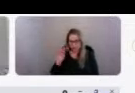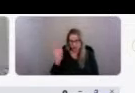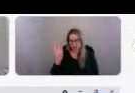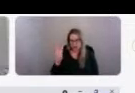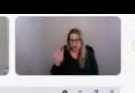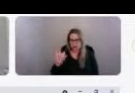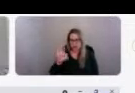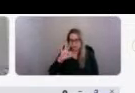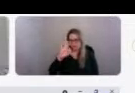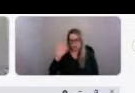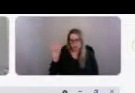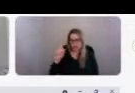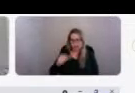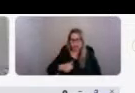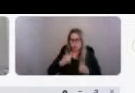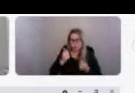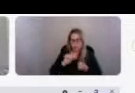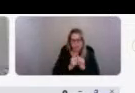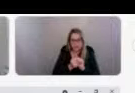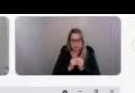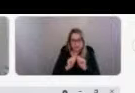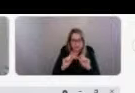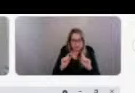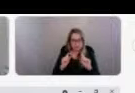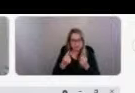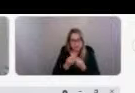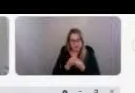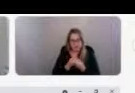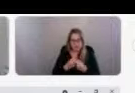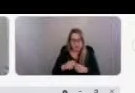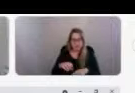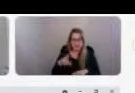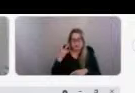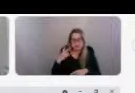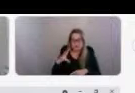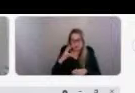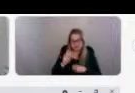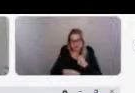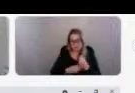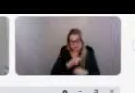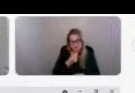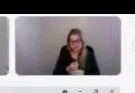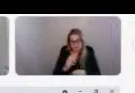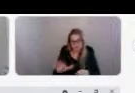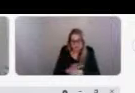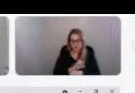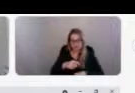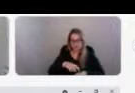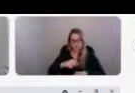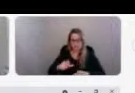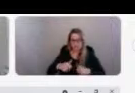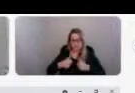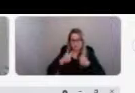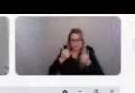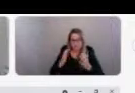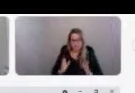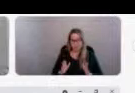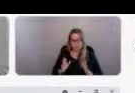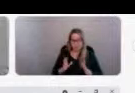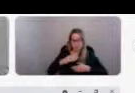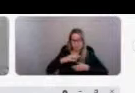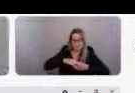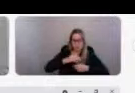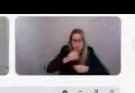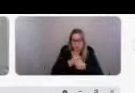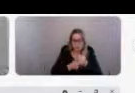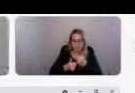i have not lived in a competitive district as a 17-year full-time resident who votes every